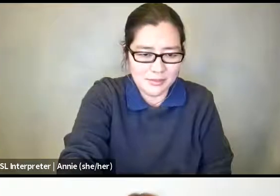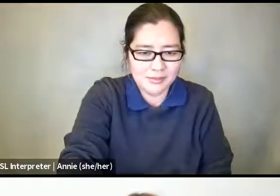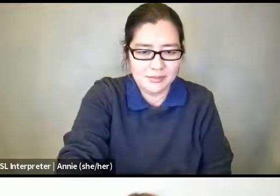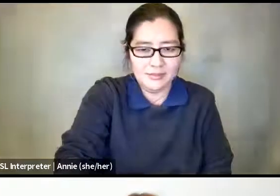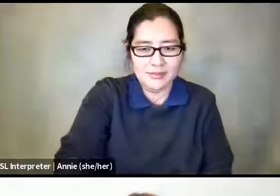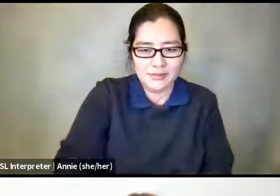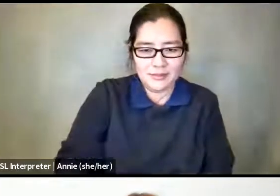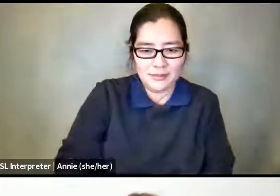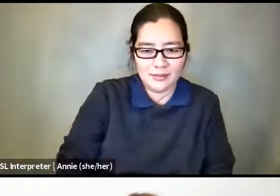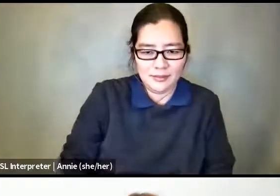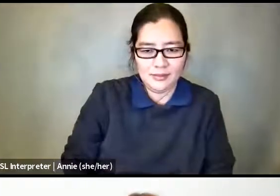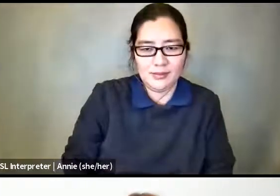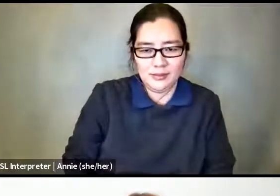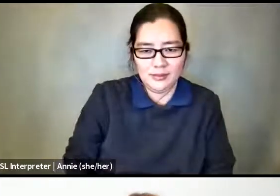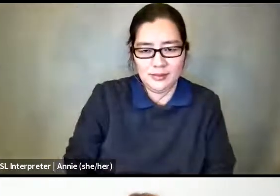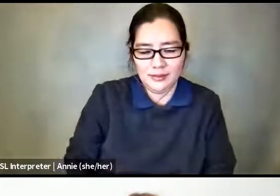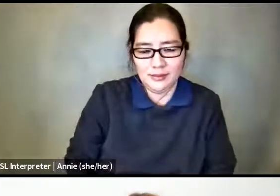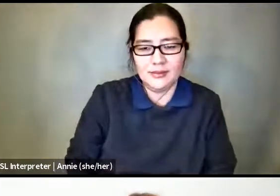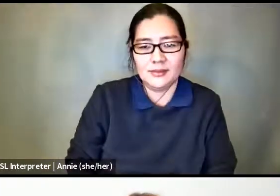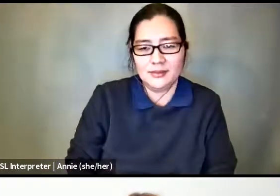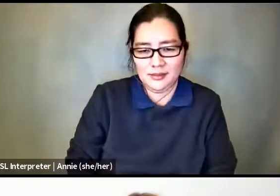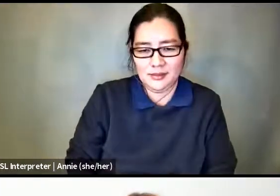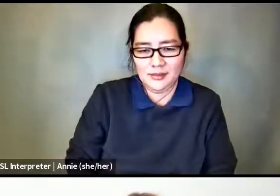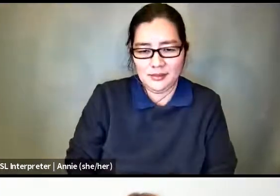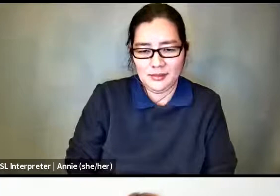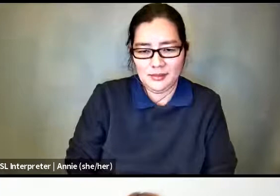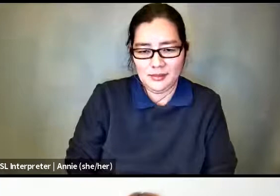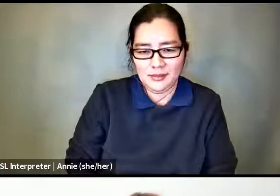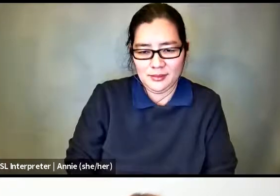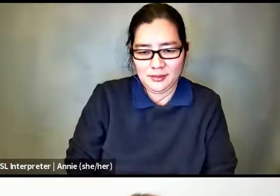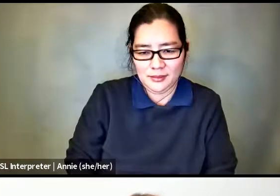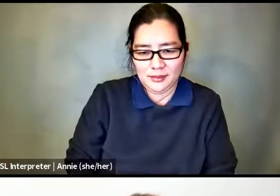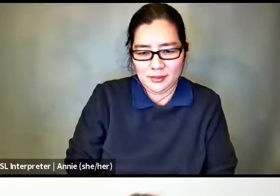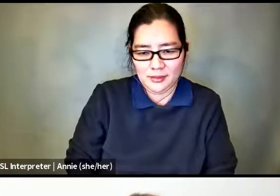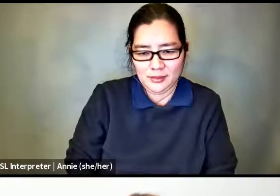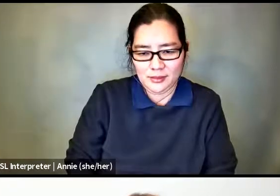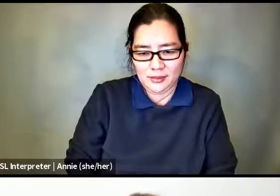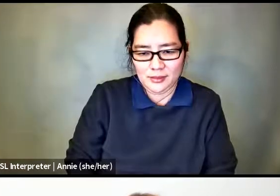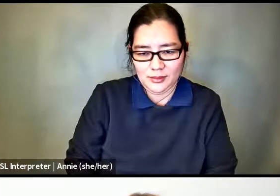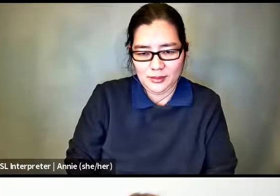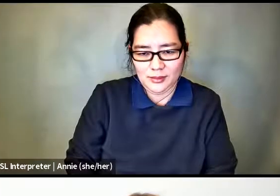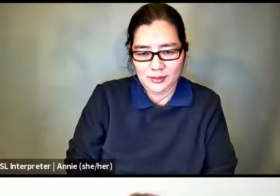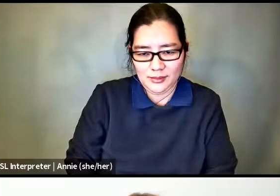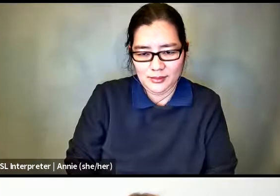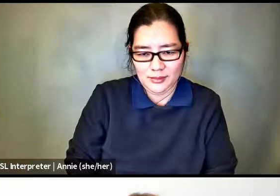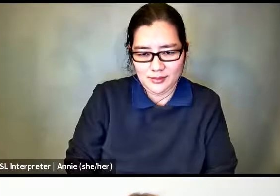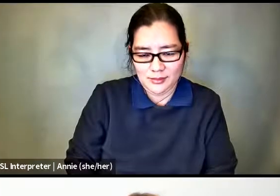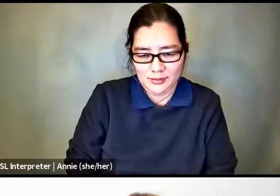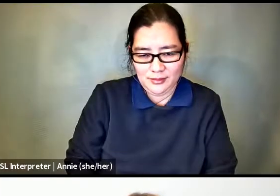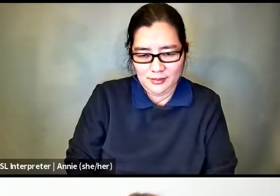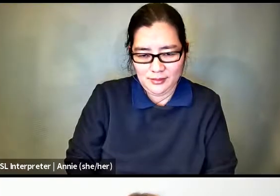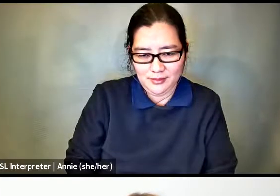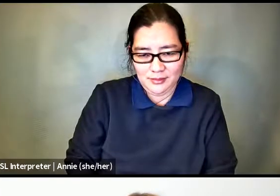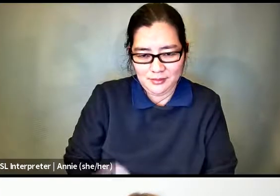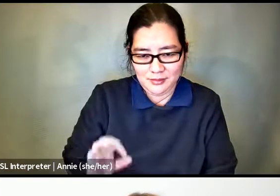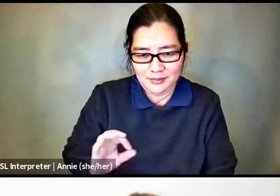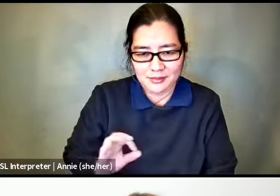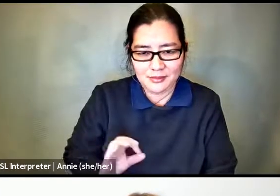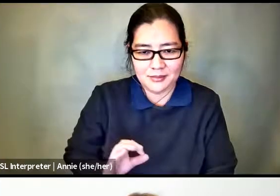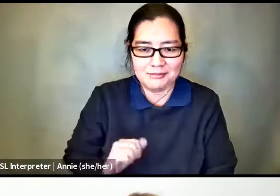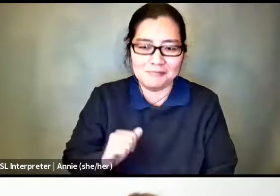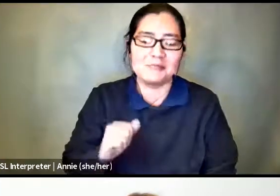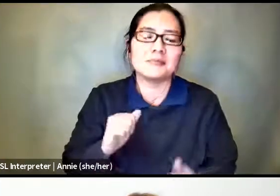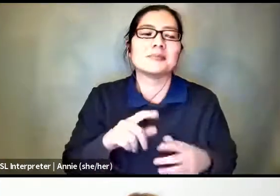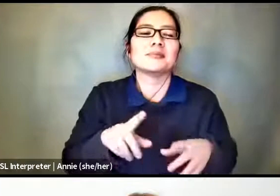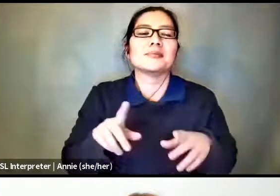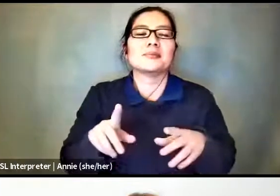means. But it comes with a much broader background that we also, as Native women educators,